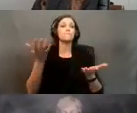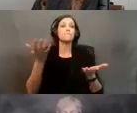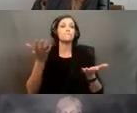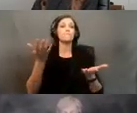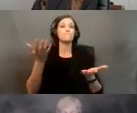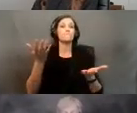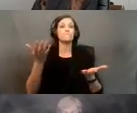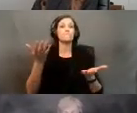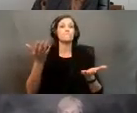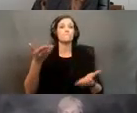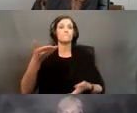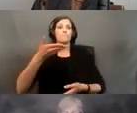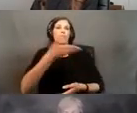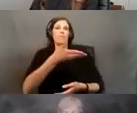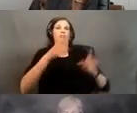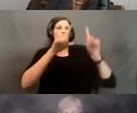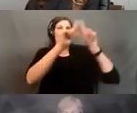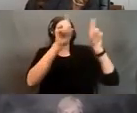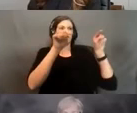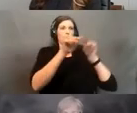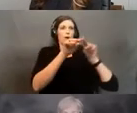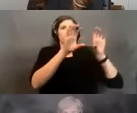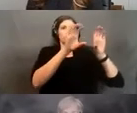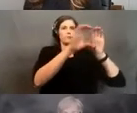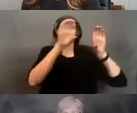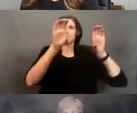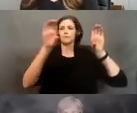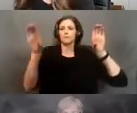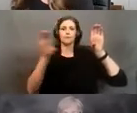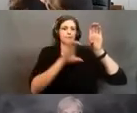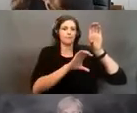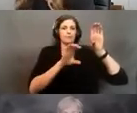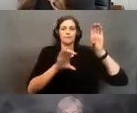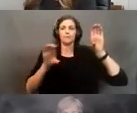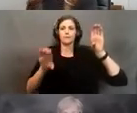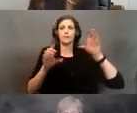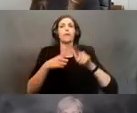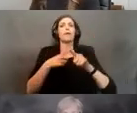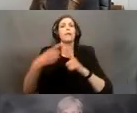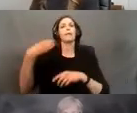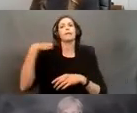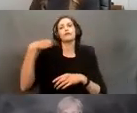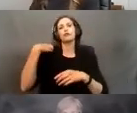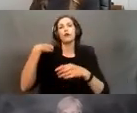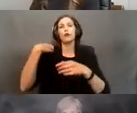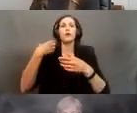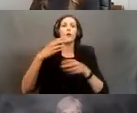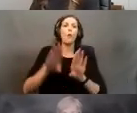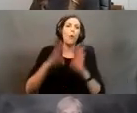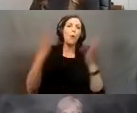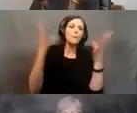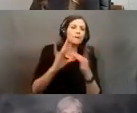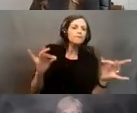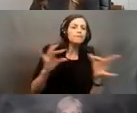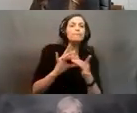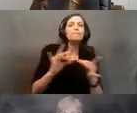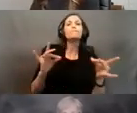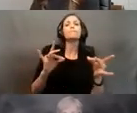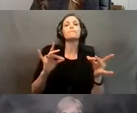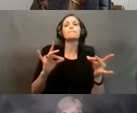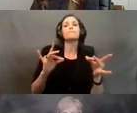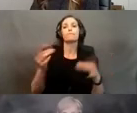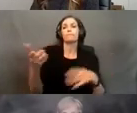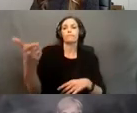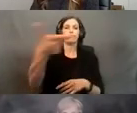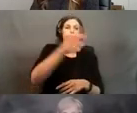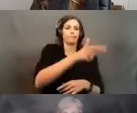squares on, in the viewing area. And then the chair will make some opening remarks. Each of you will talk in